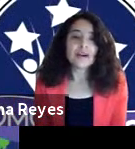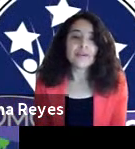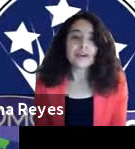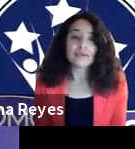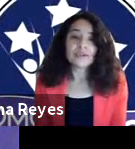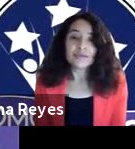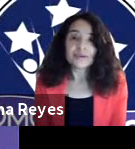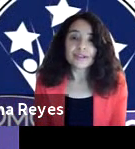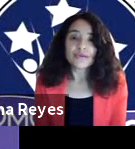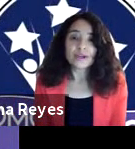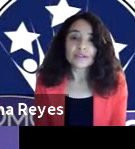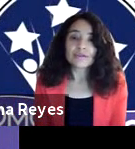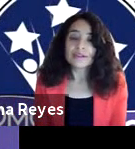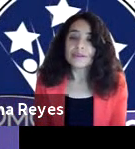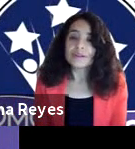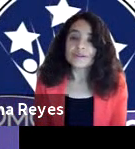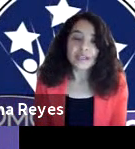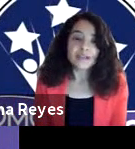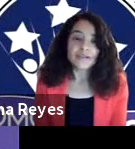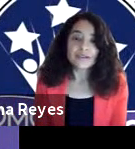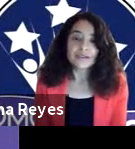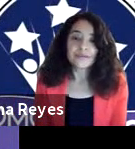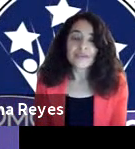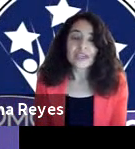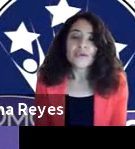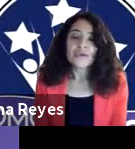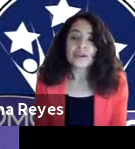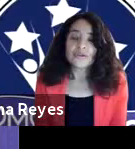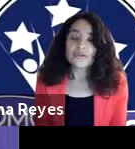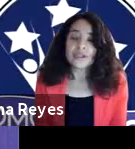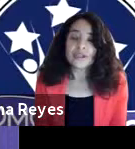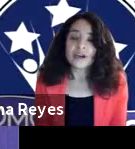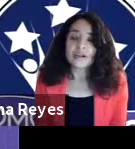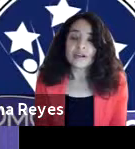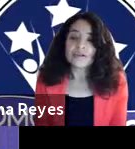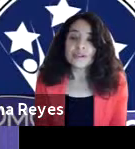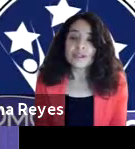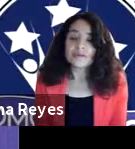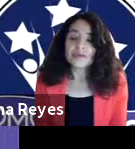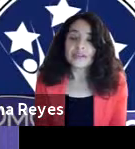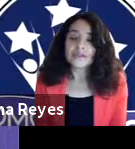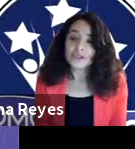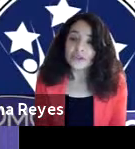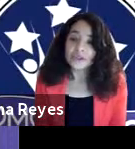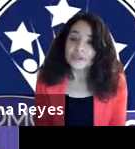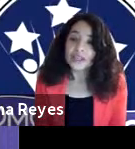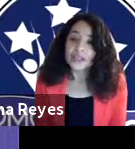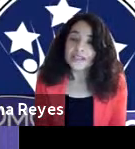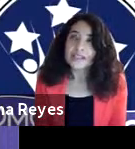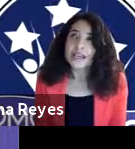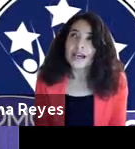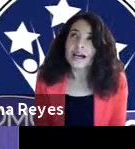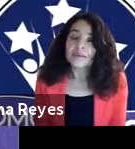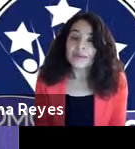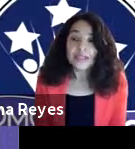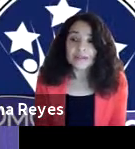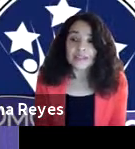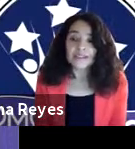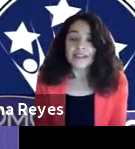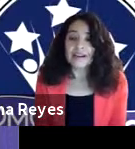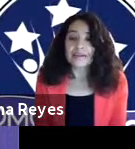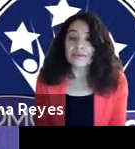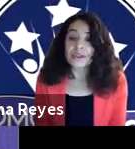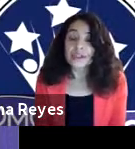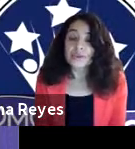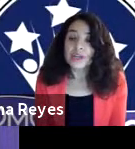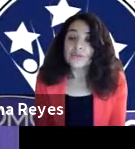overview of our multi-person walkthrough temperature scanners. We are using two of these, one at Ochoa and one at Reynolds, and